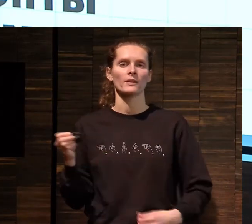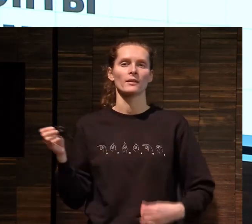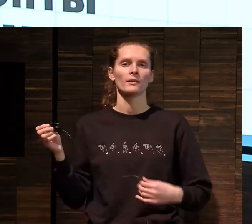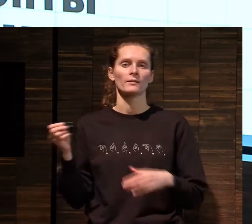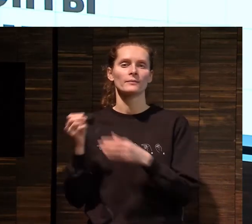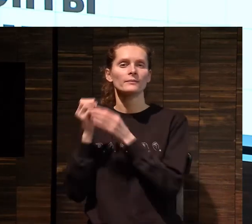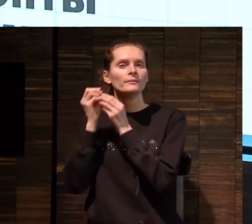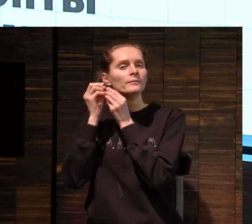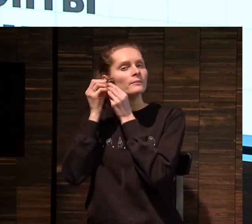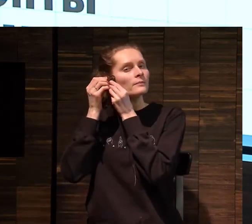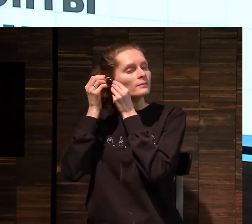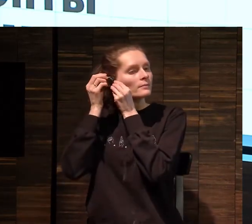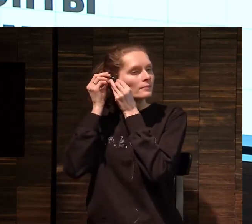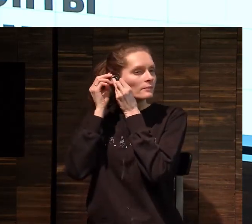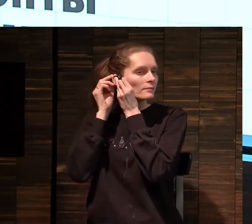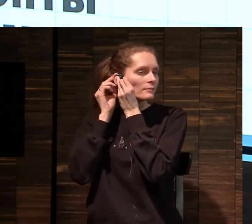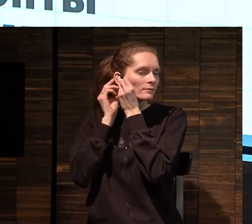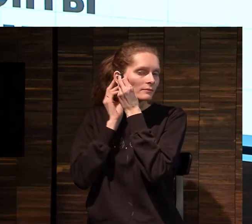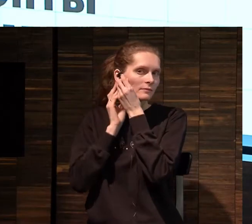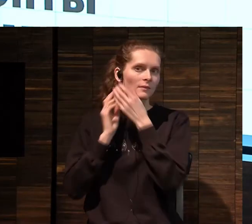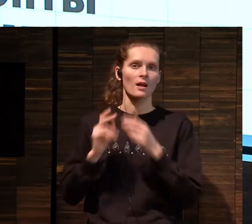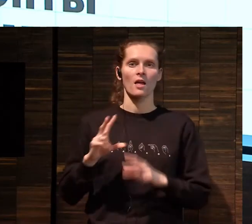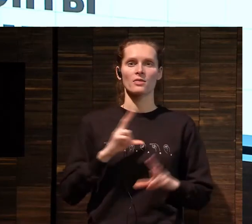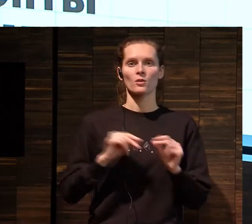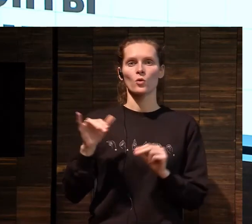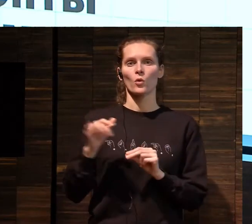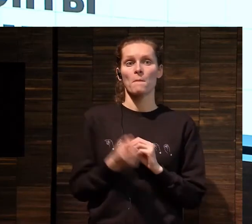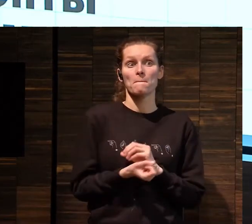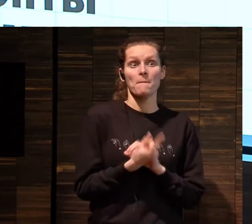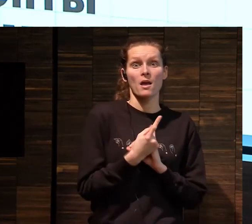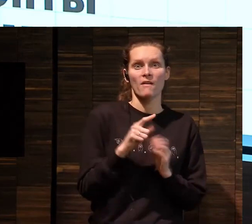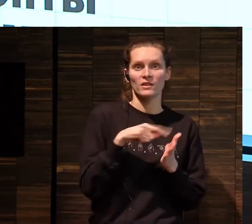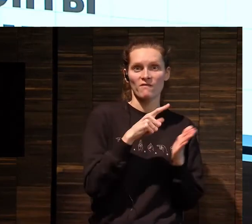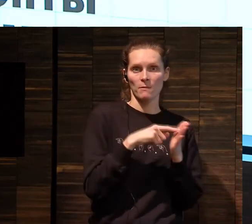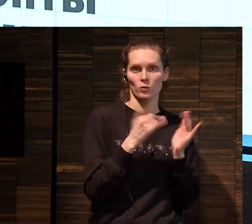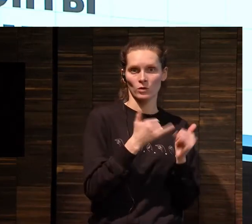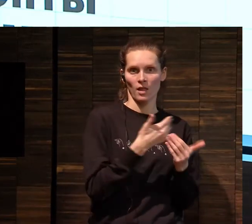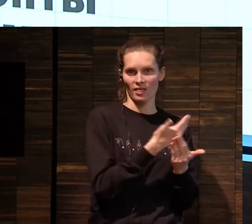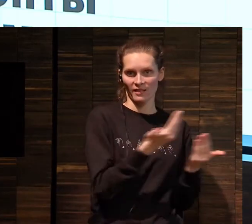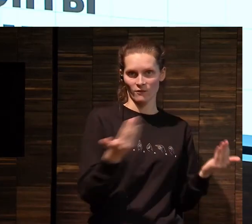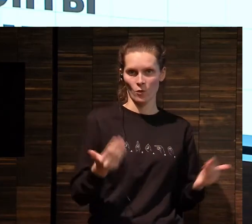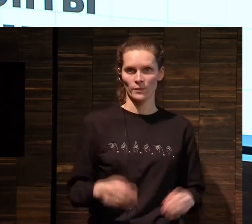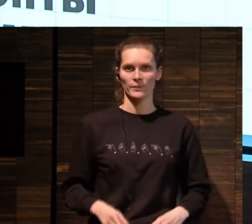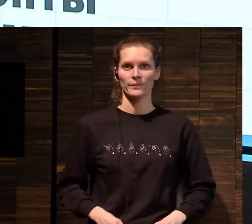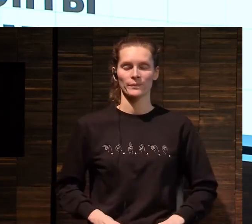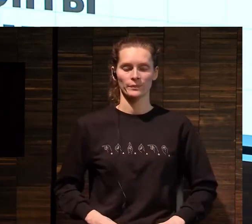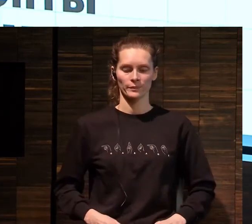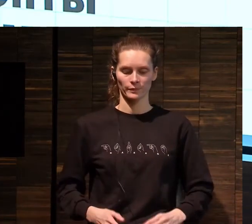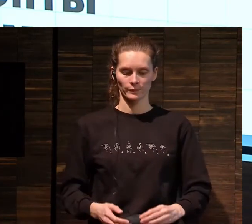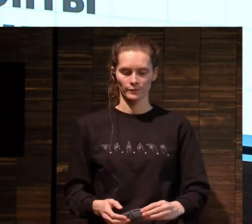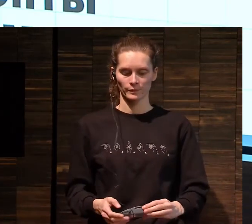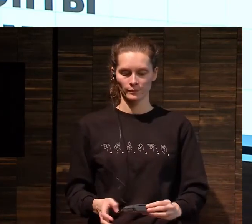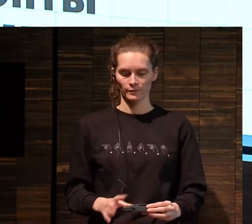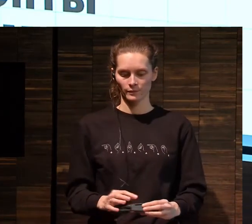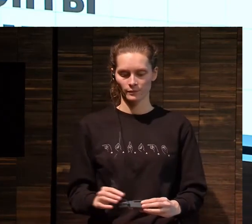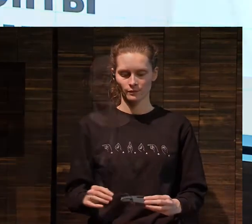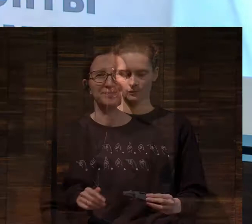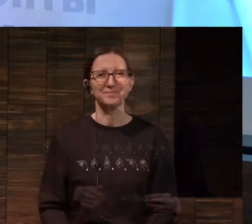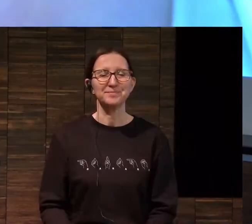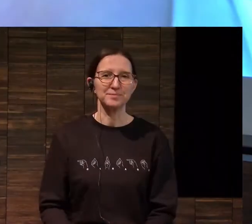And he will tell us more about the company, about the widget, and I hope that we'll have more questions to him. So,